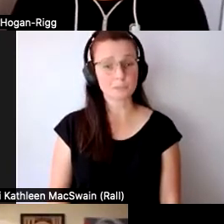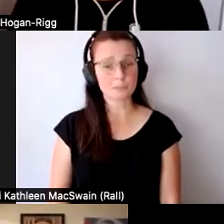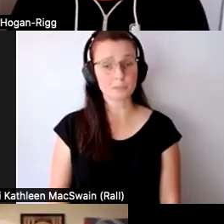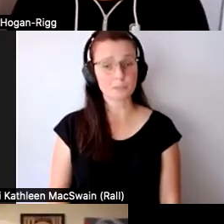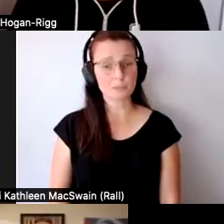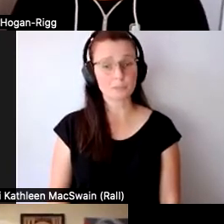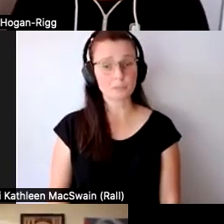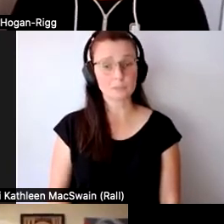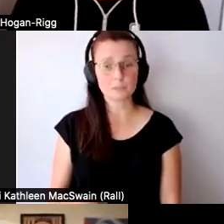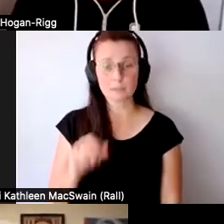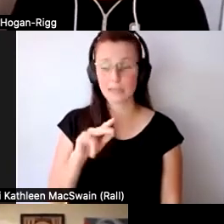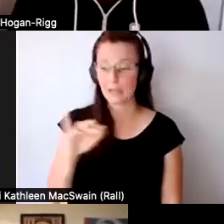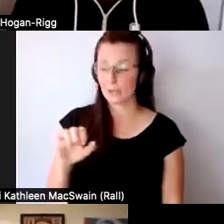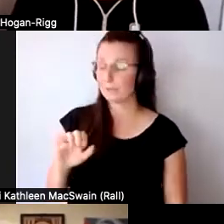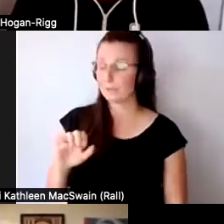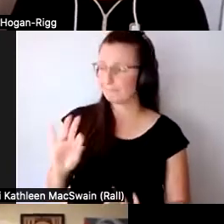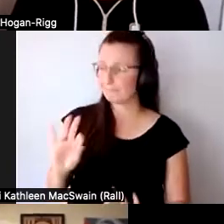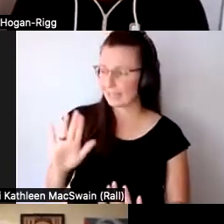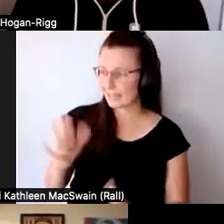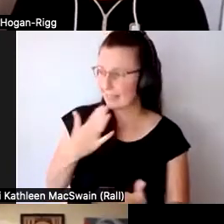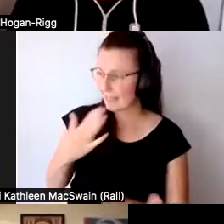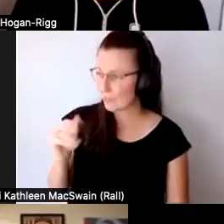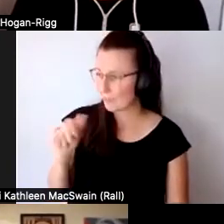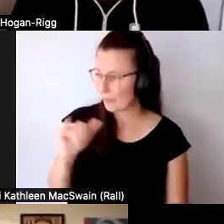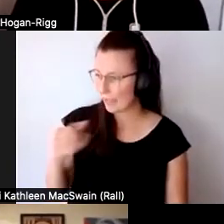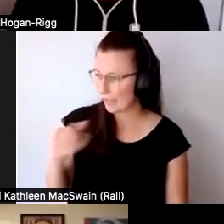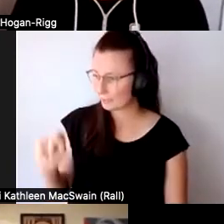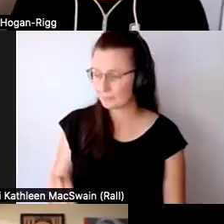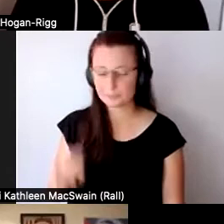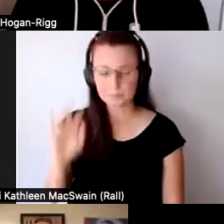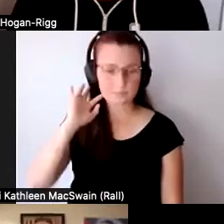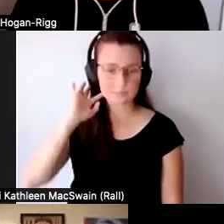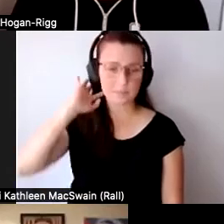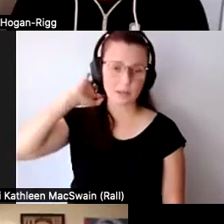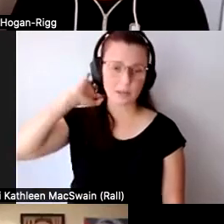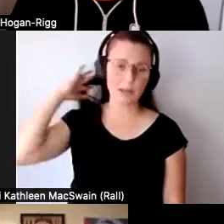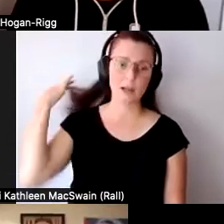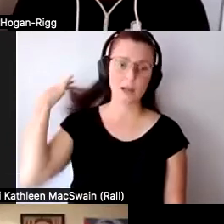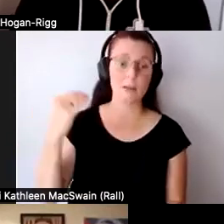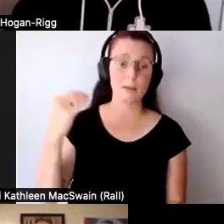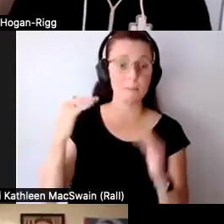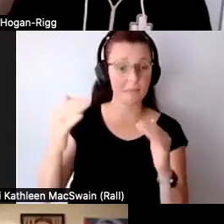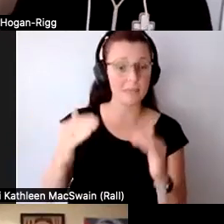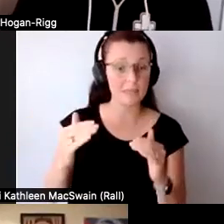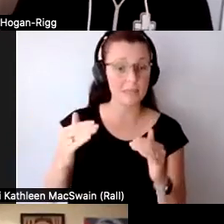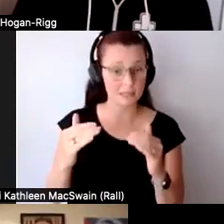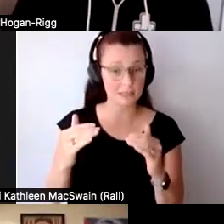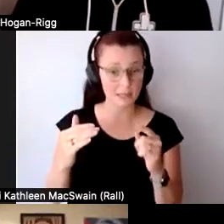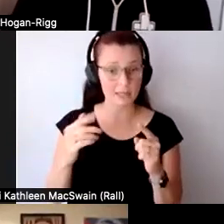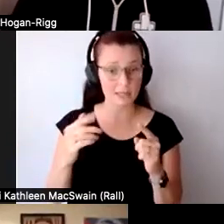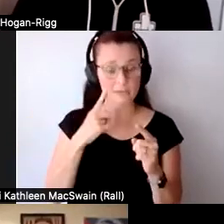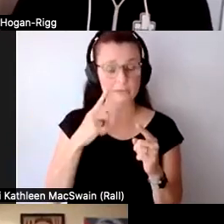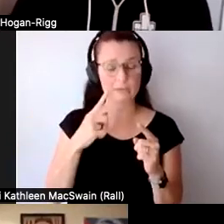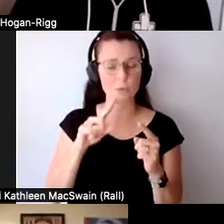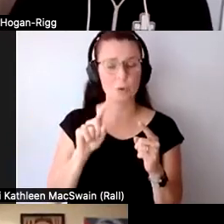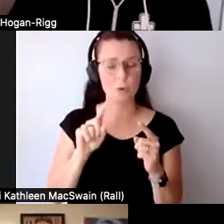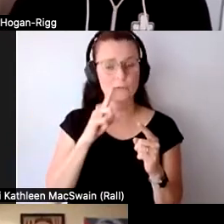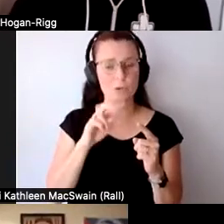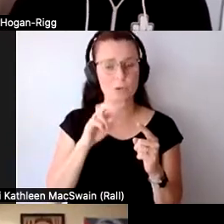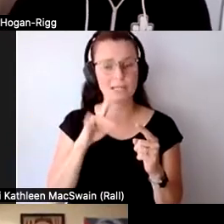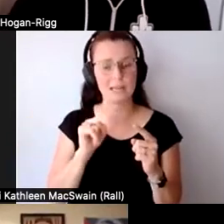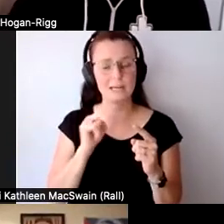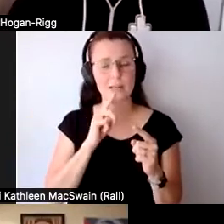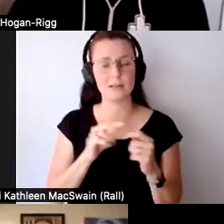Excellent, thank you, Matt. So the next part of this question is for Dan. What are some criteria for a site like this to